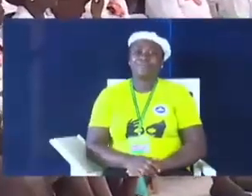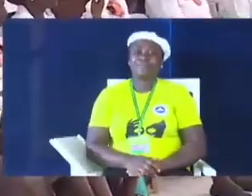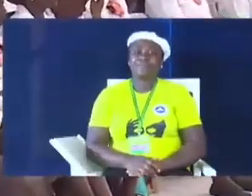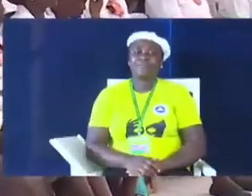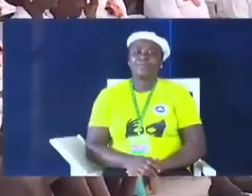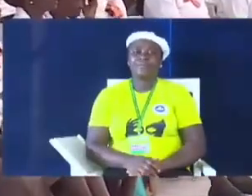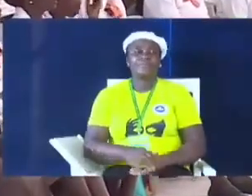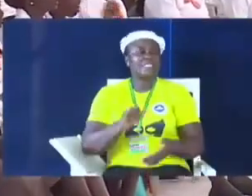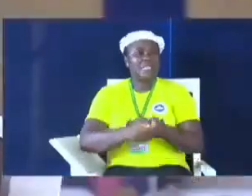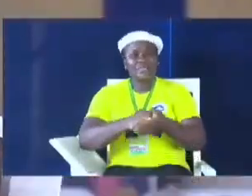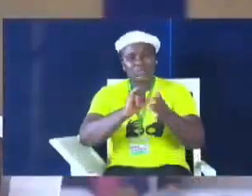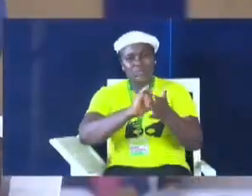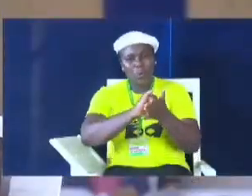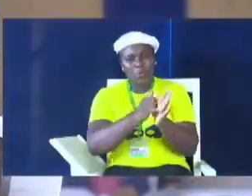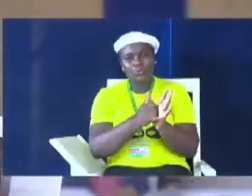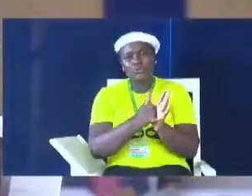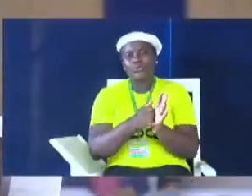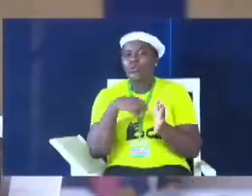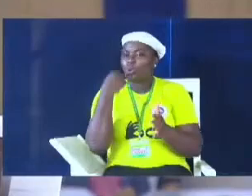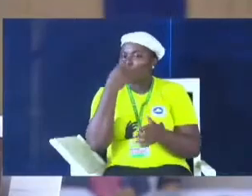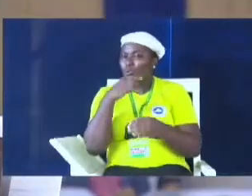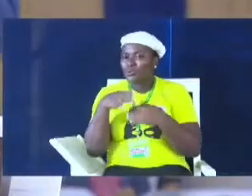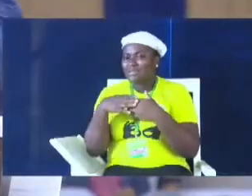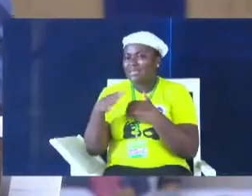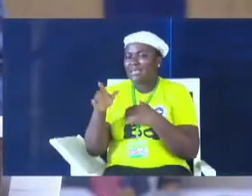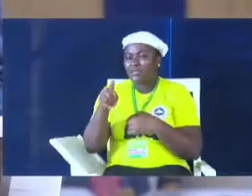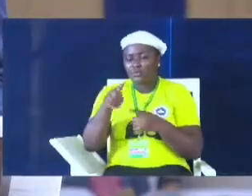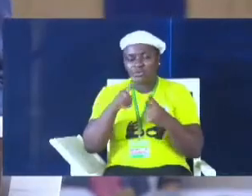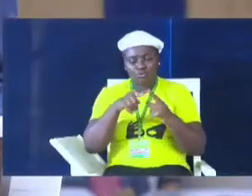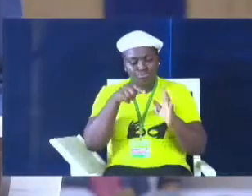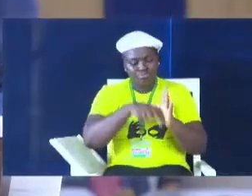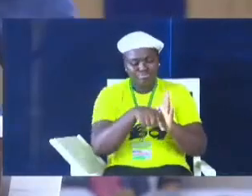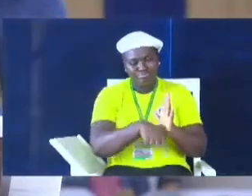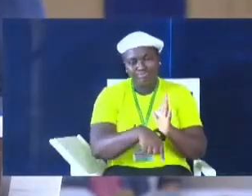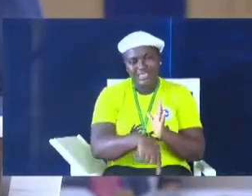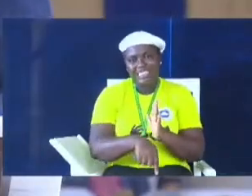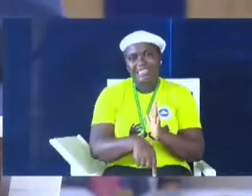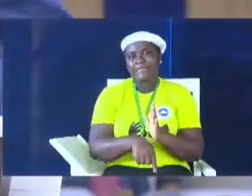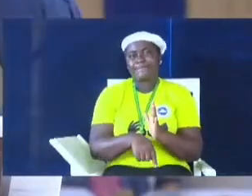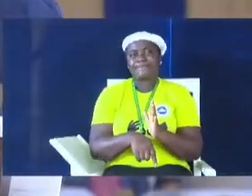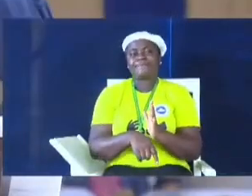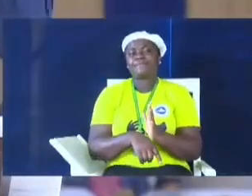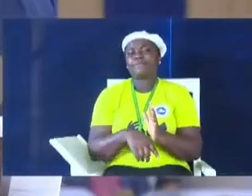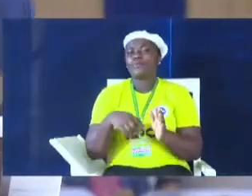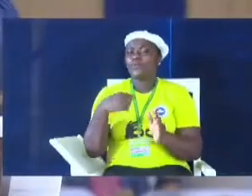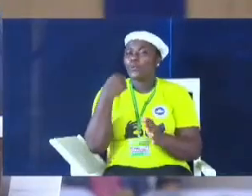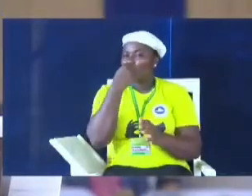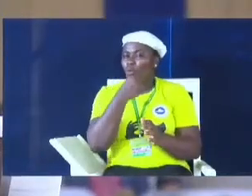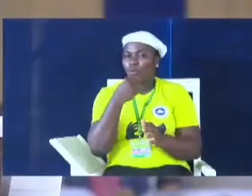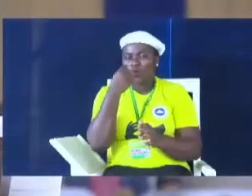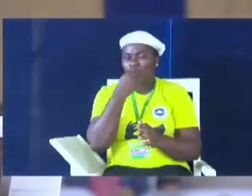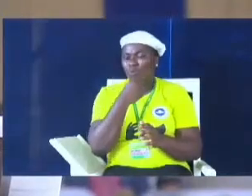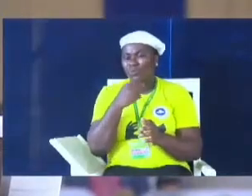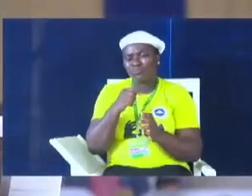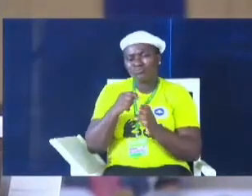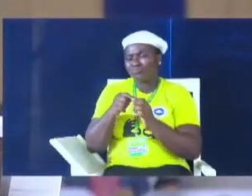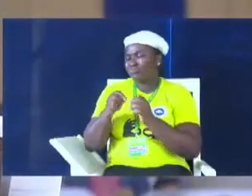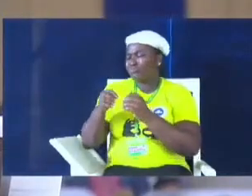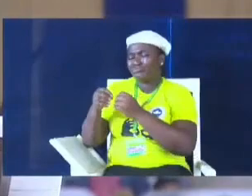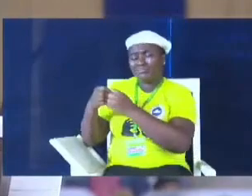That those who sent you into the pits, who dehumanized you,